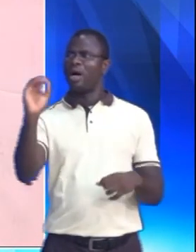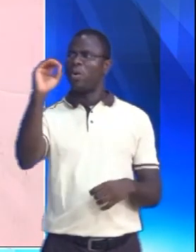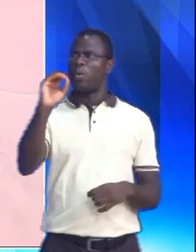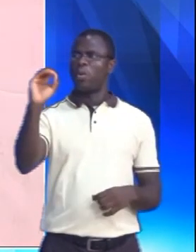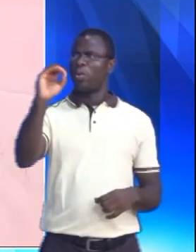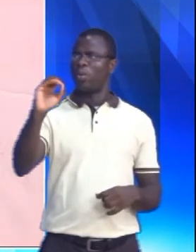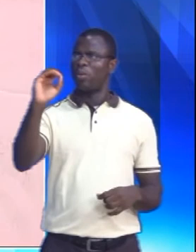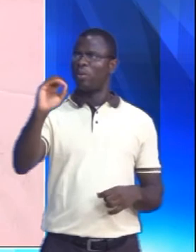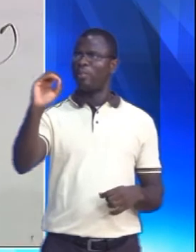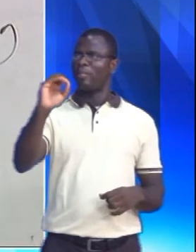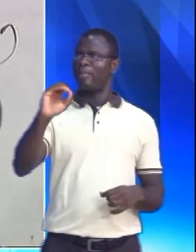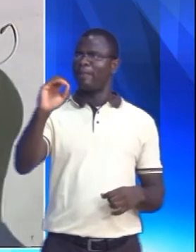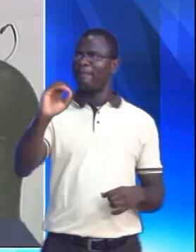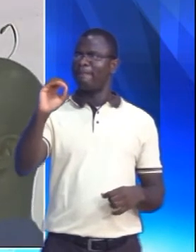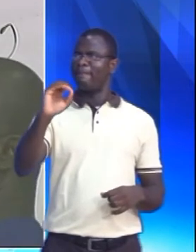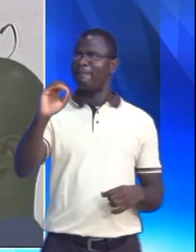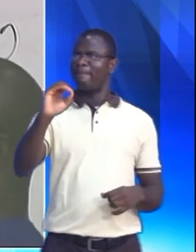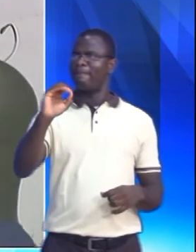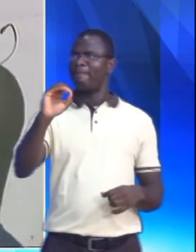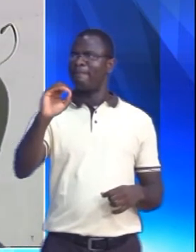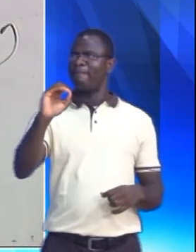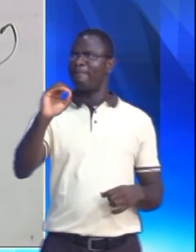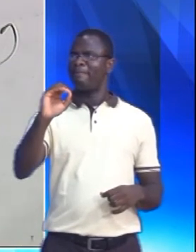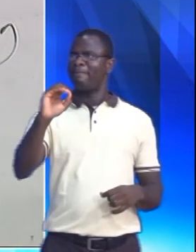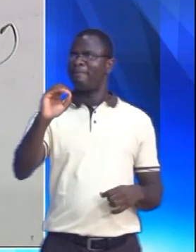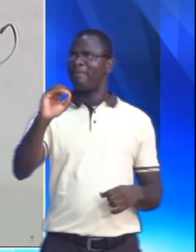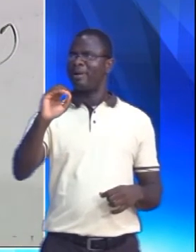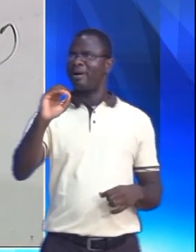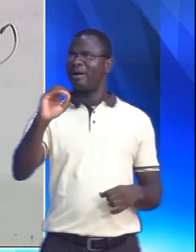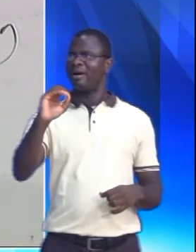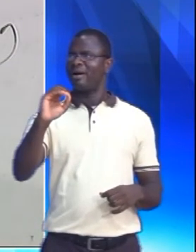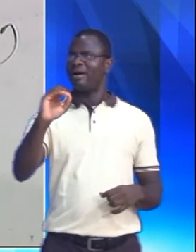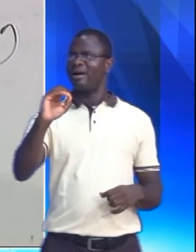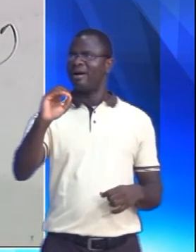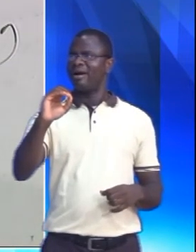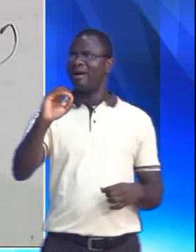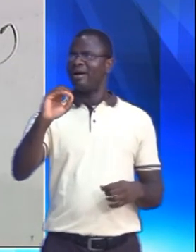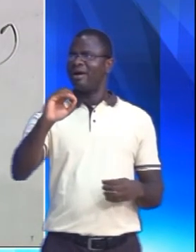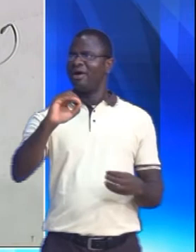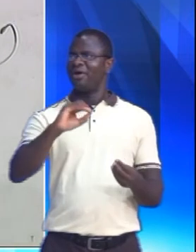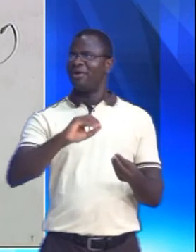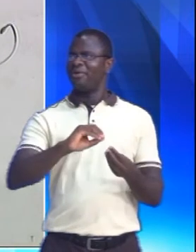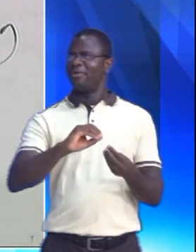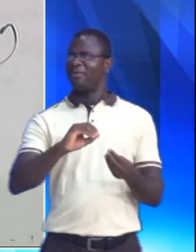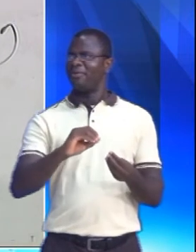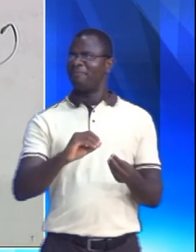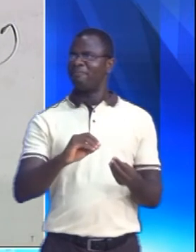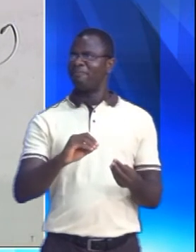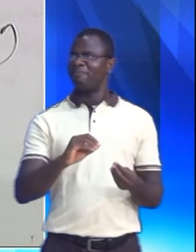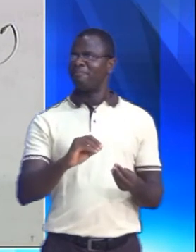7m raised to power what? 0. So number 2